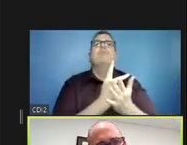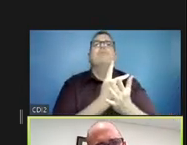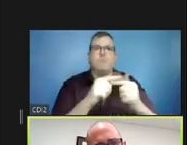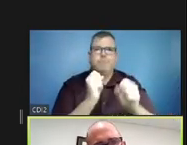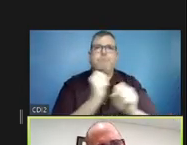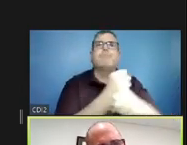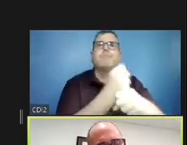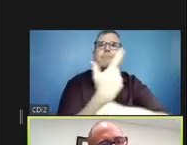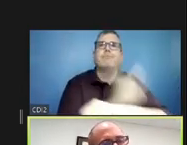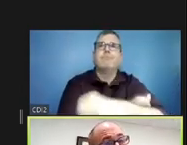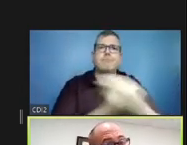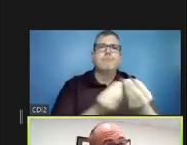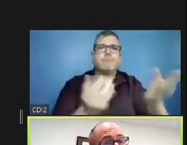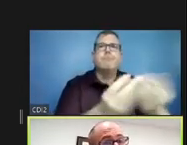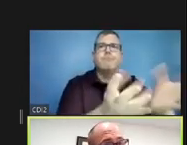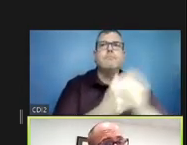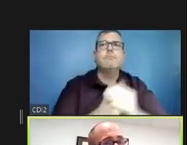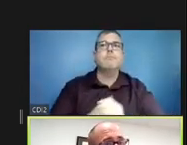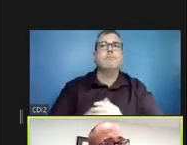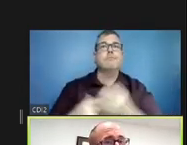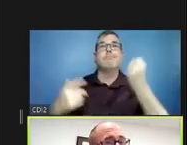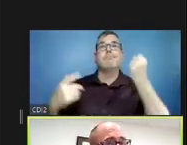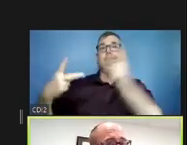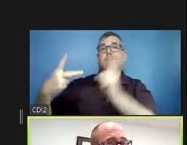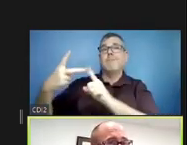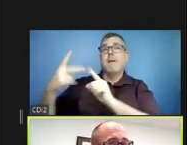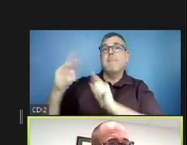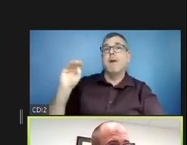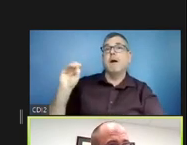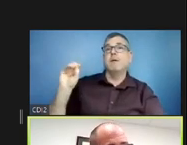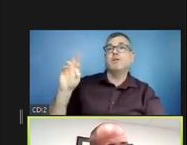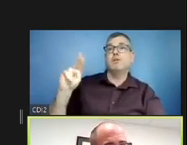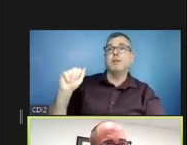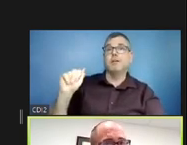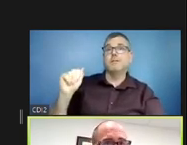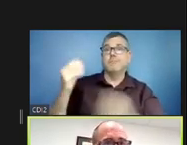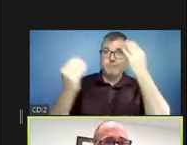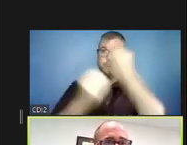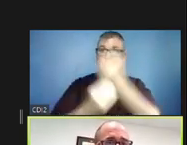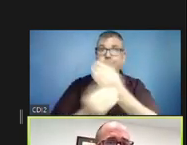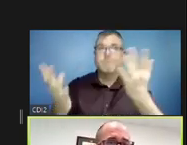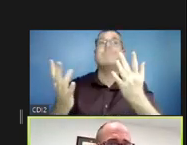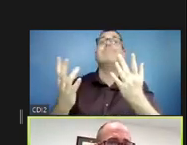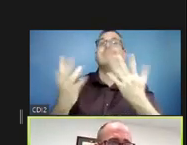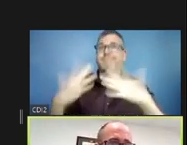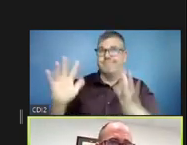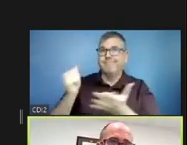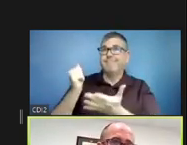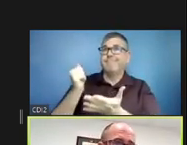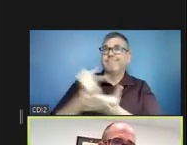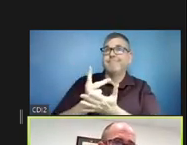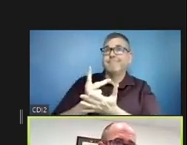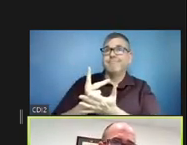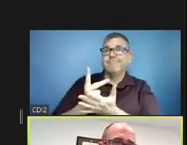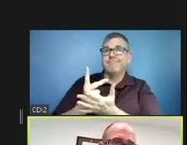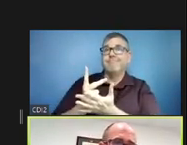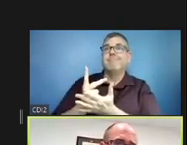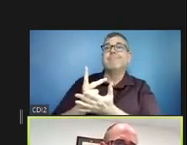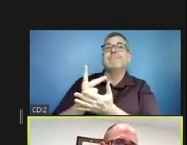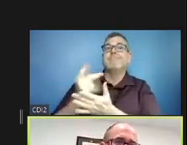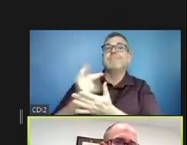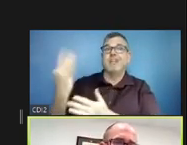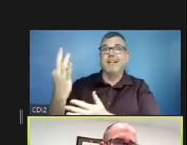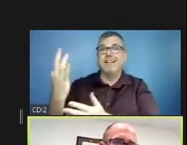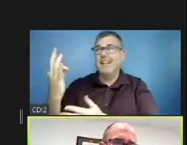at 7 p.m. Eastern. On lo and behold, Monday morning, at our doorstep was a package from Moderna. So